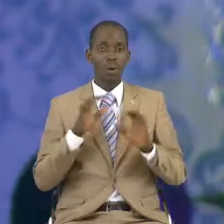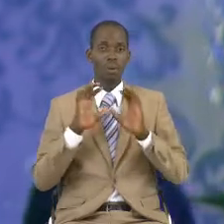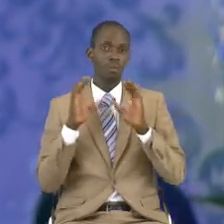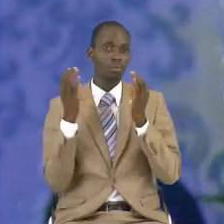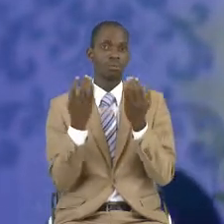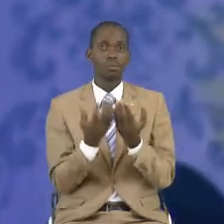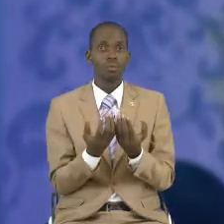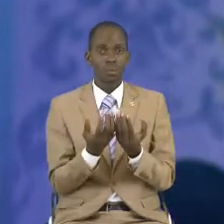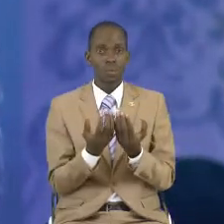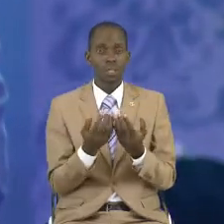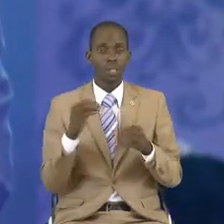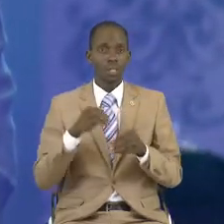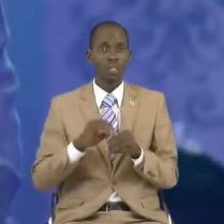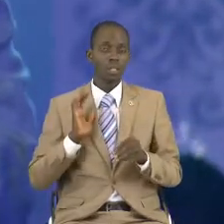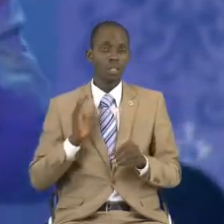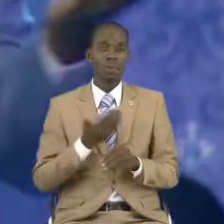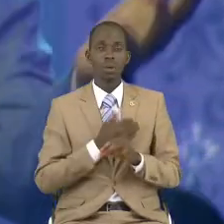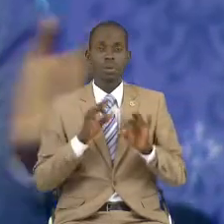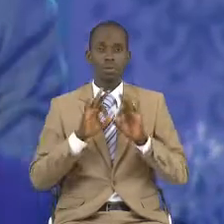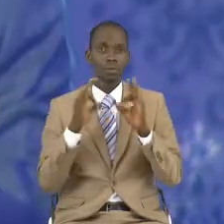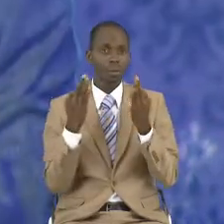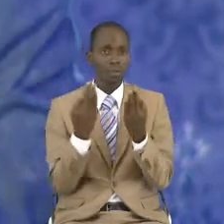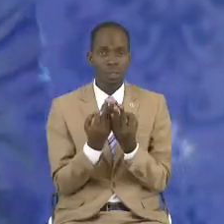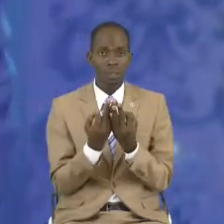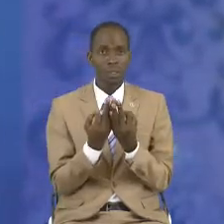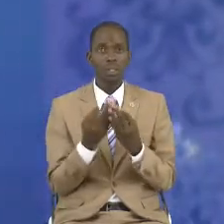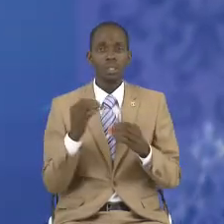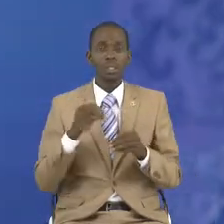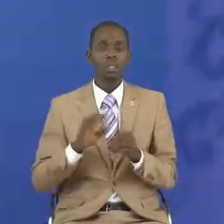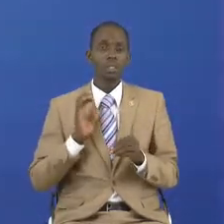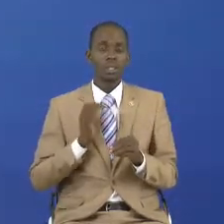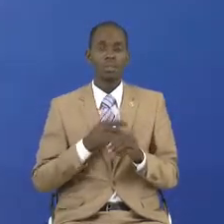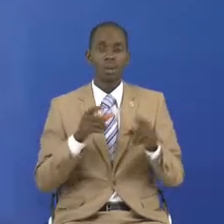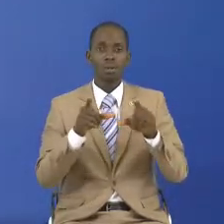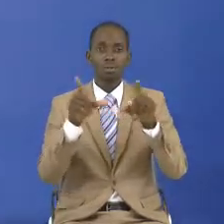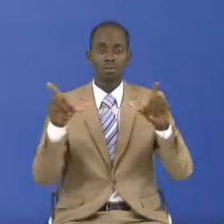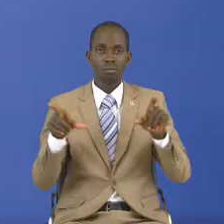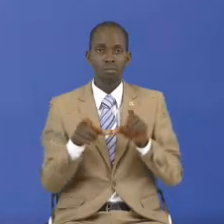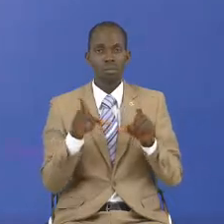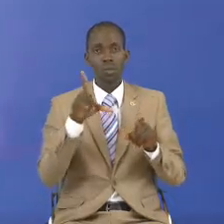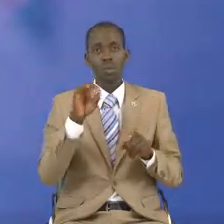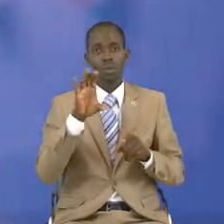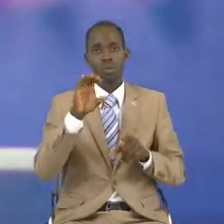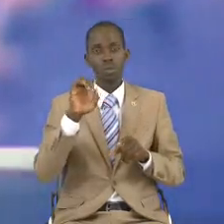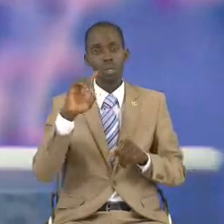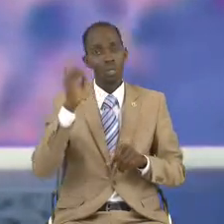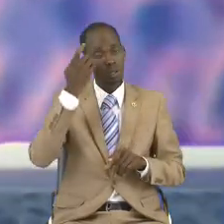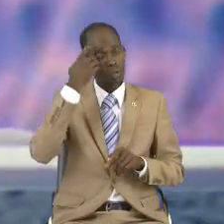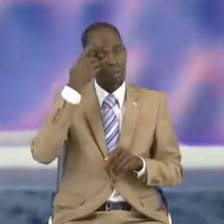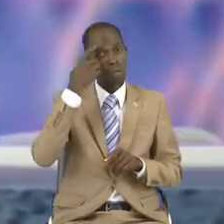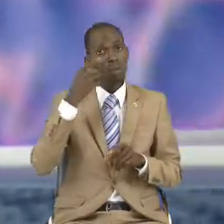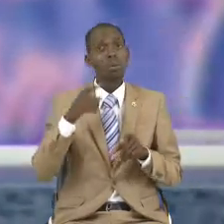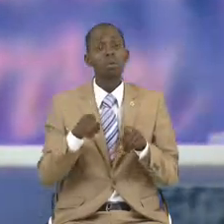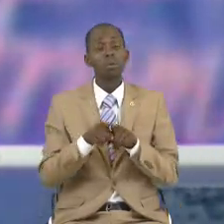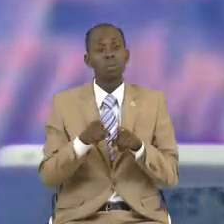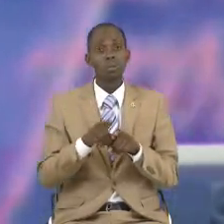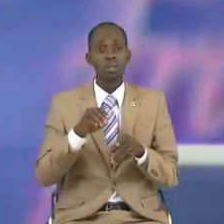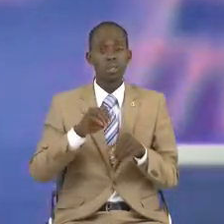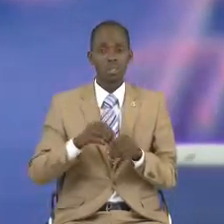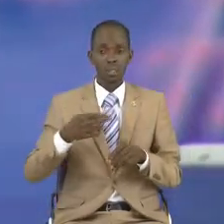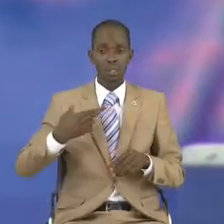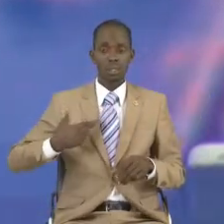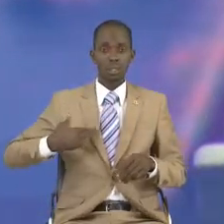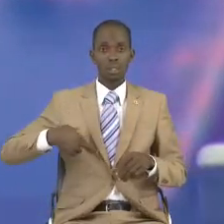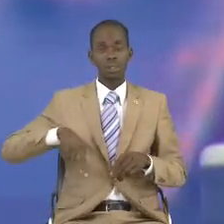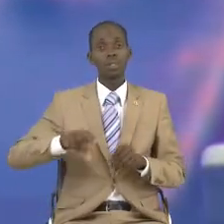in our families in a local government and even in religious circles the